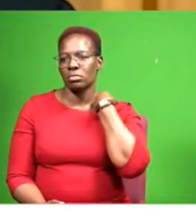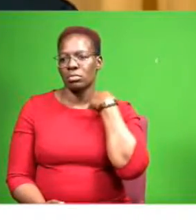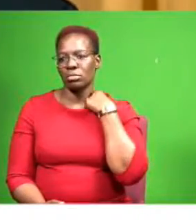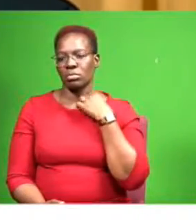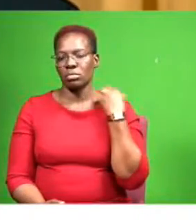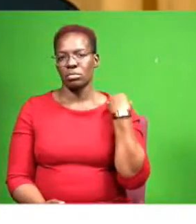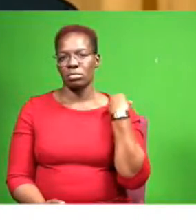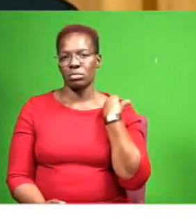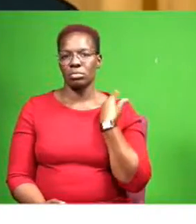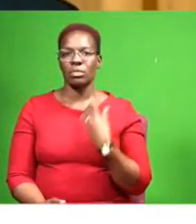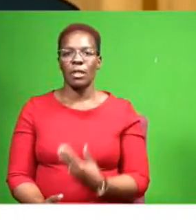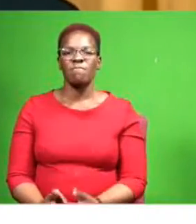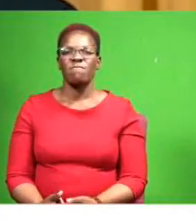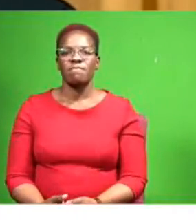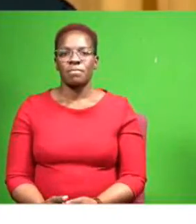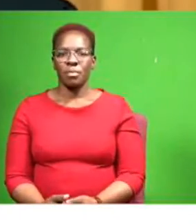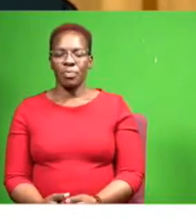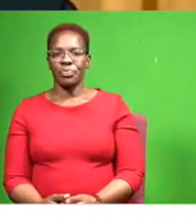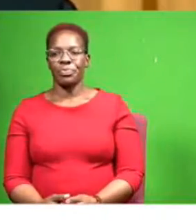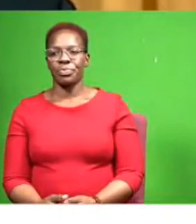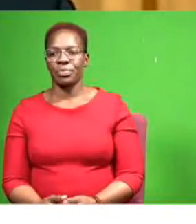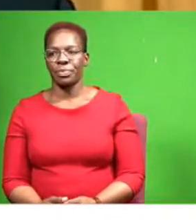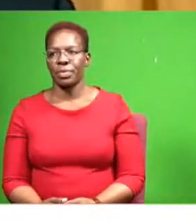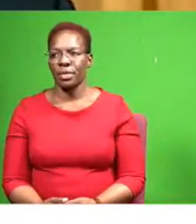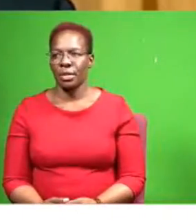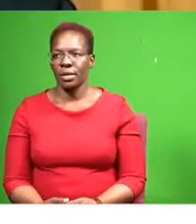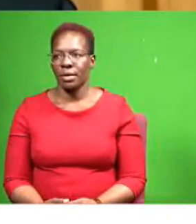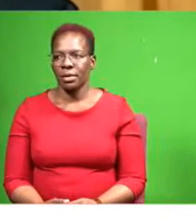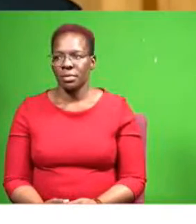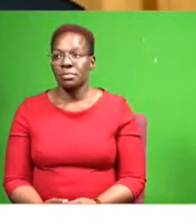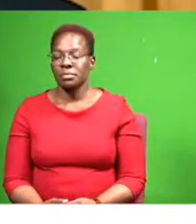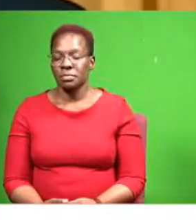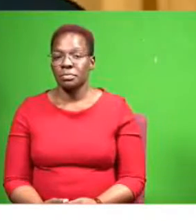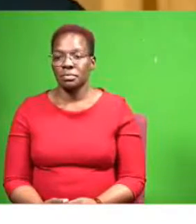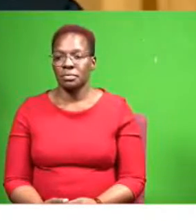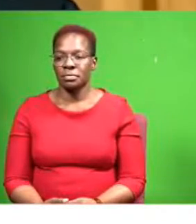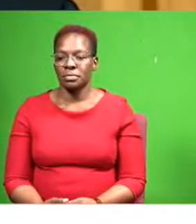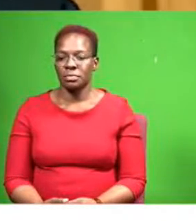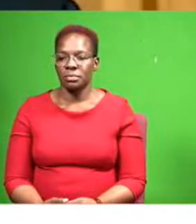the exercise of these provisions. My